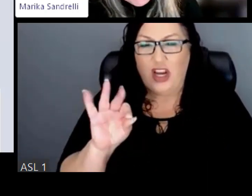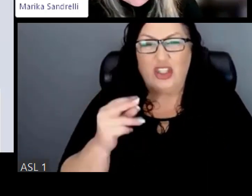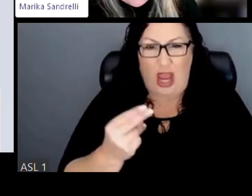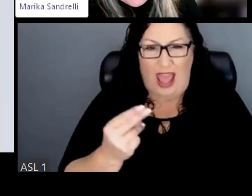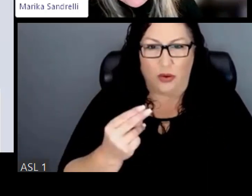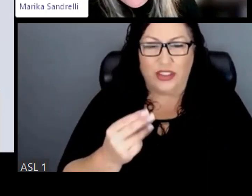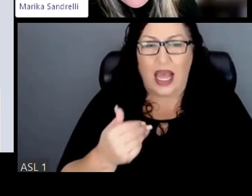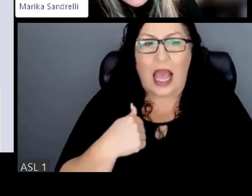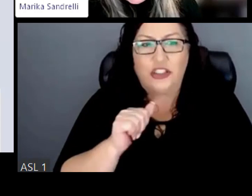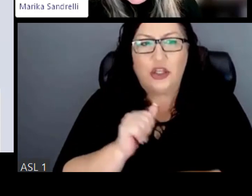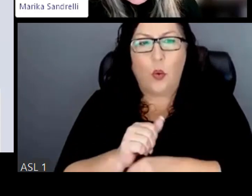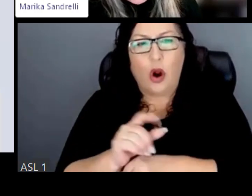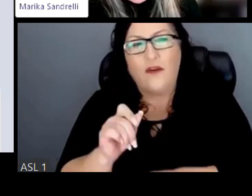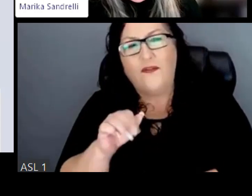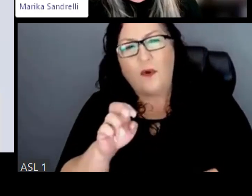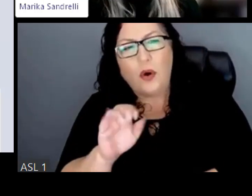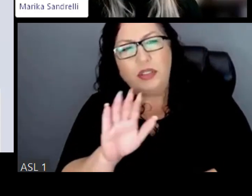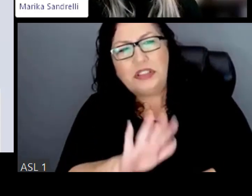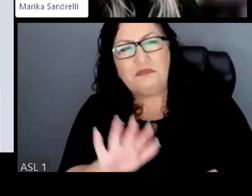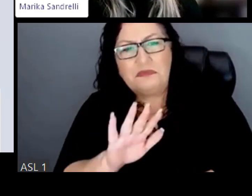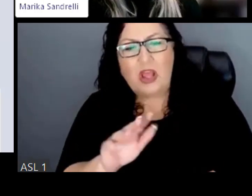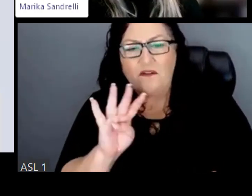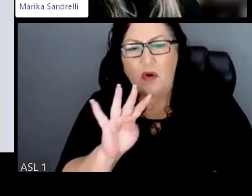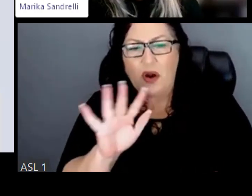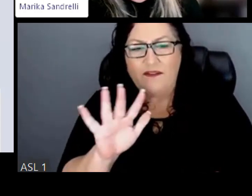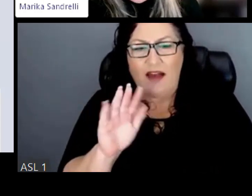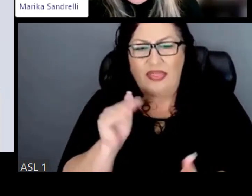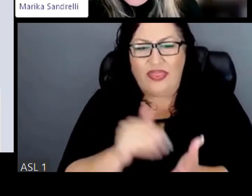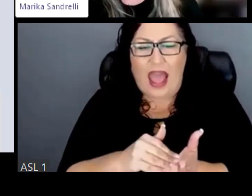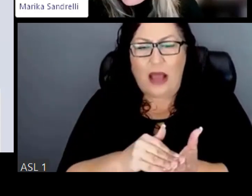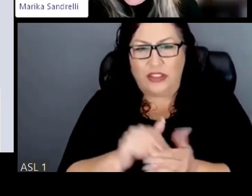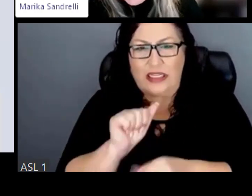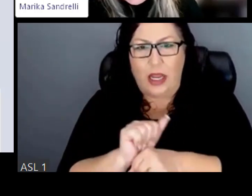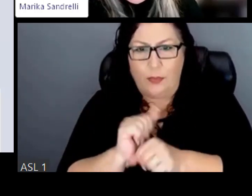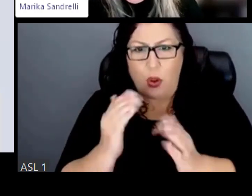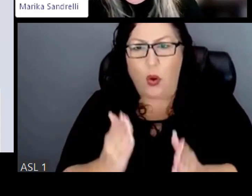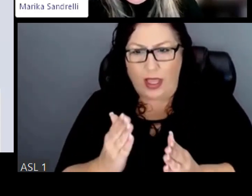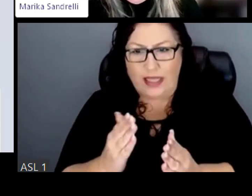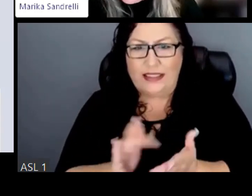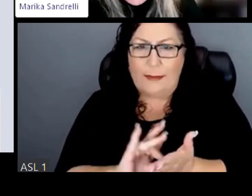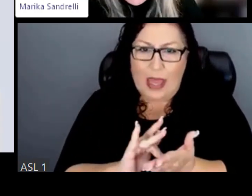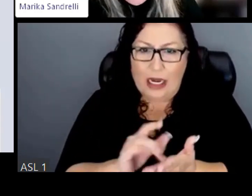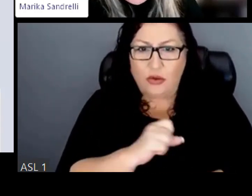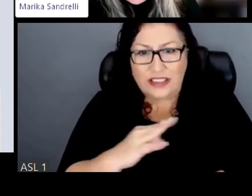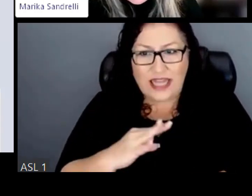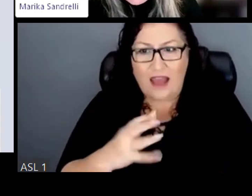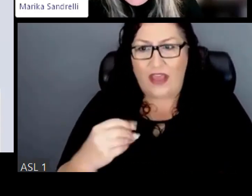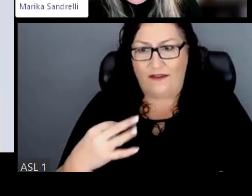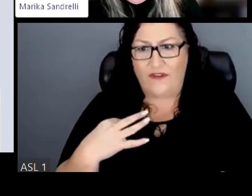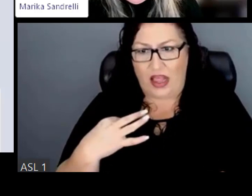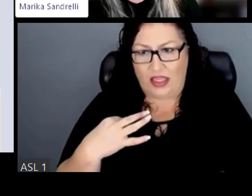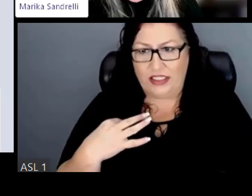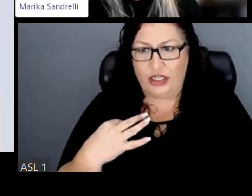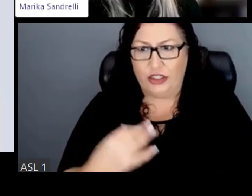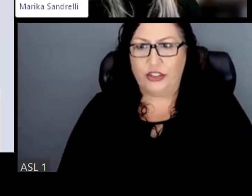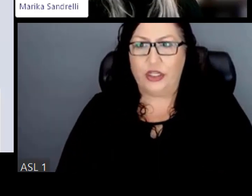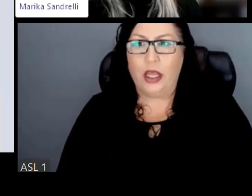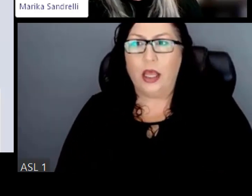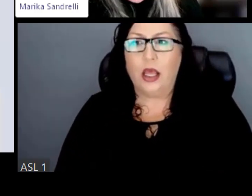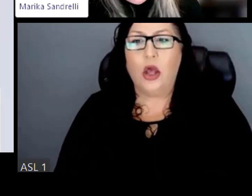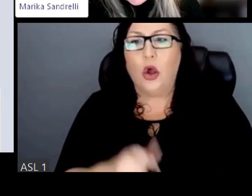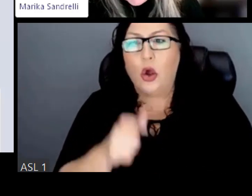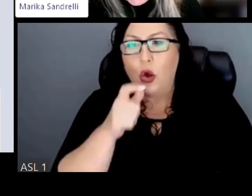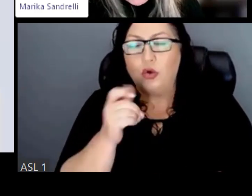Fraser Health has a workforce of nearly 45,000 employees, medical staff, and